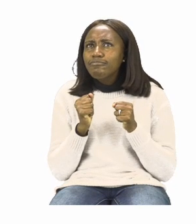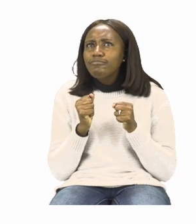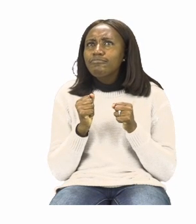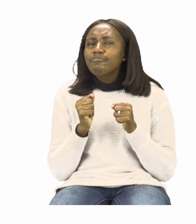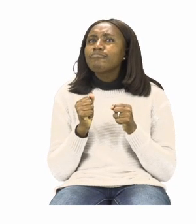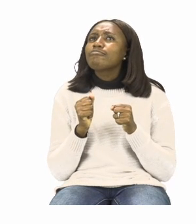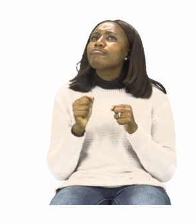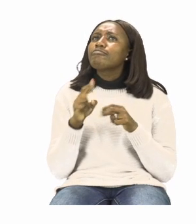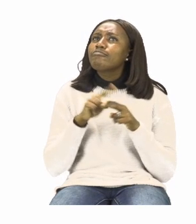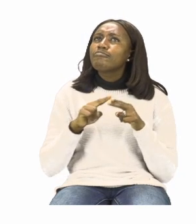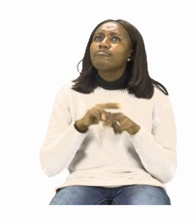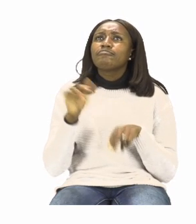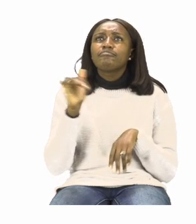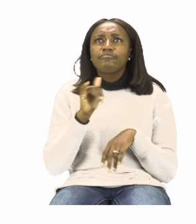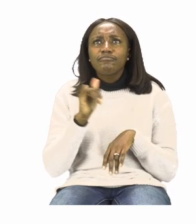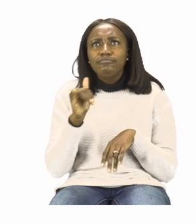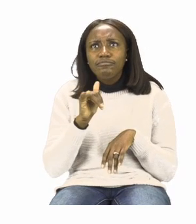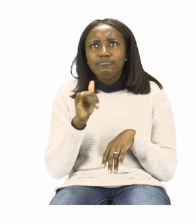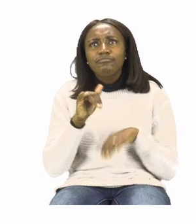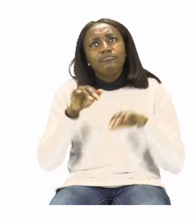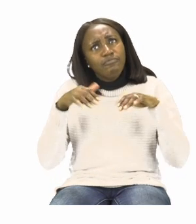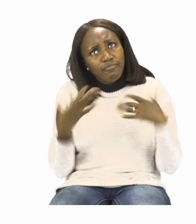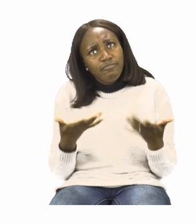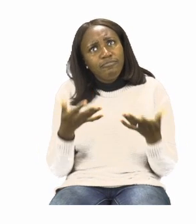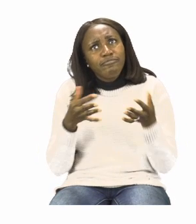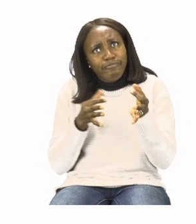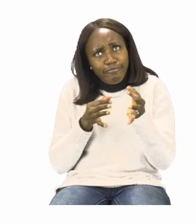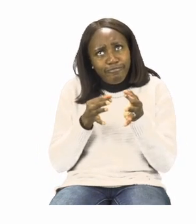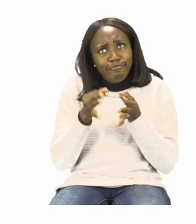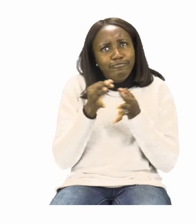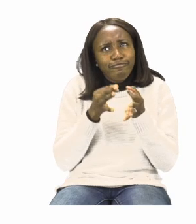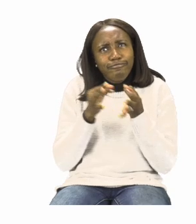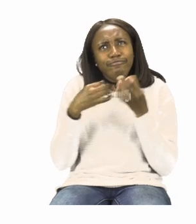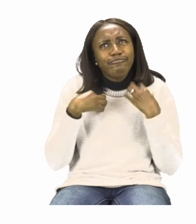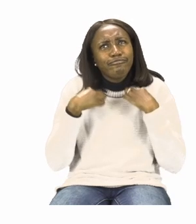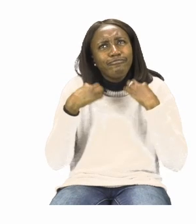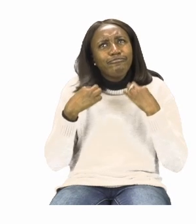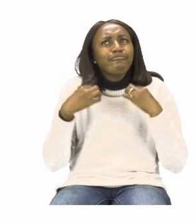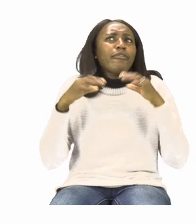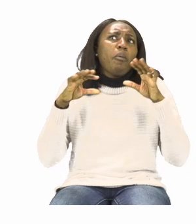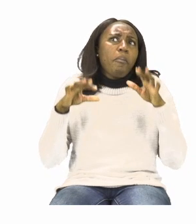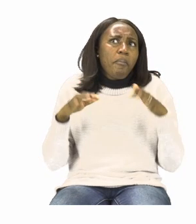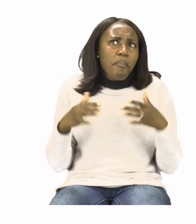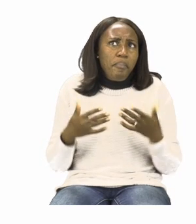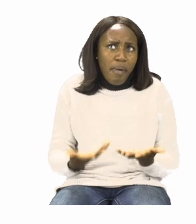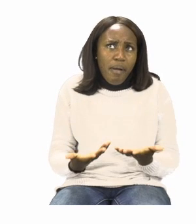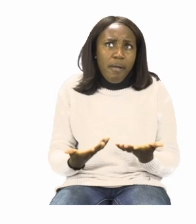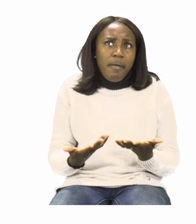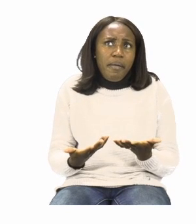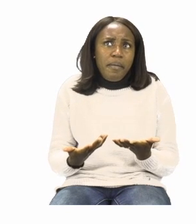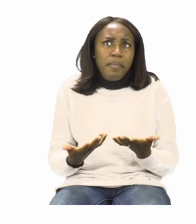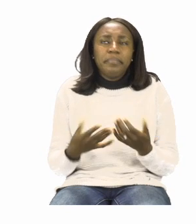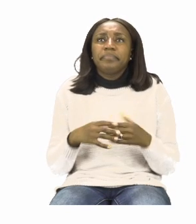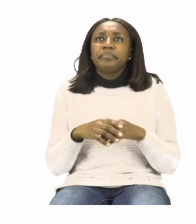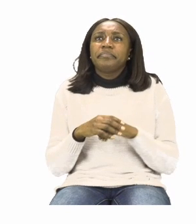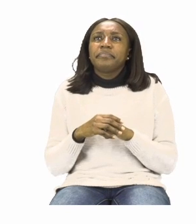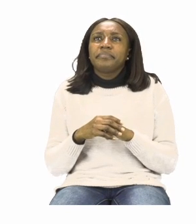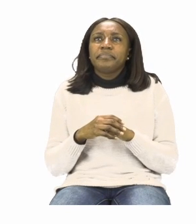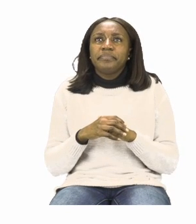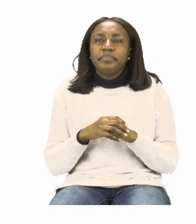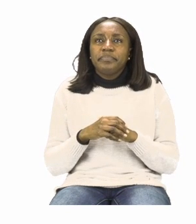can we explain clothes or identify clothes for cold